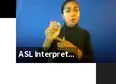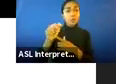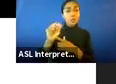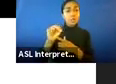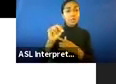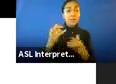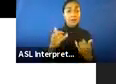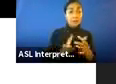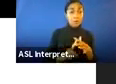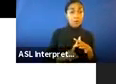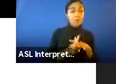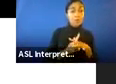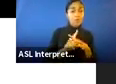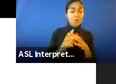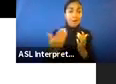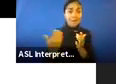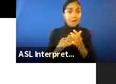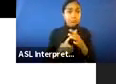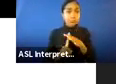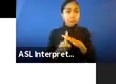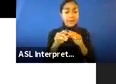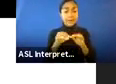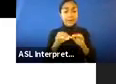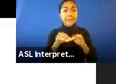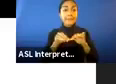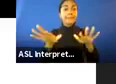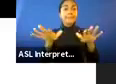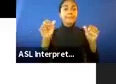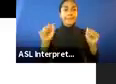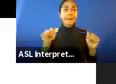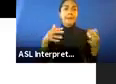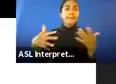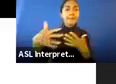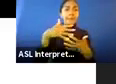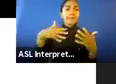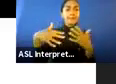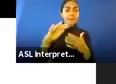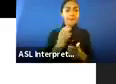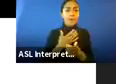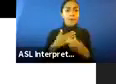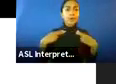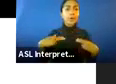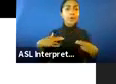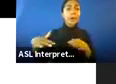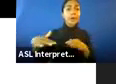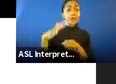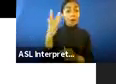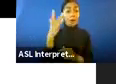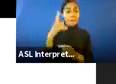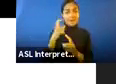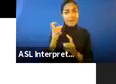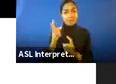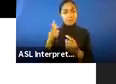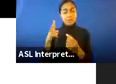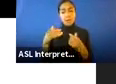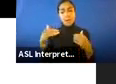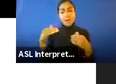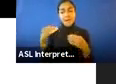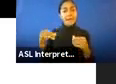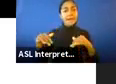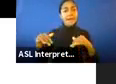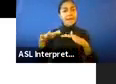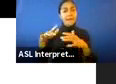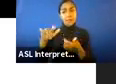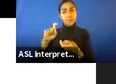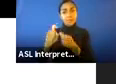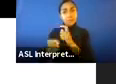amongst our human populations as habitats are destroyed and manipulated for profit. And